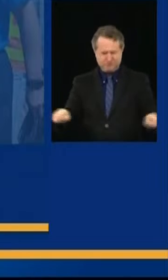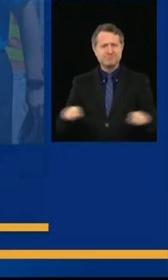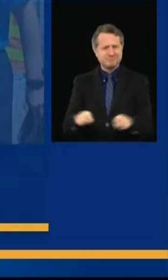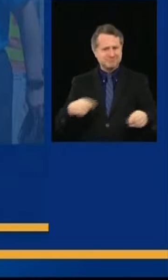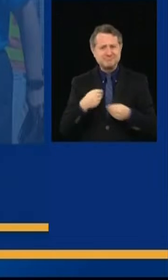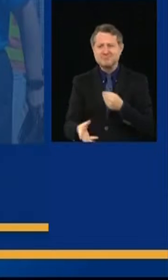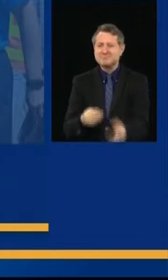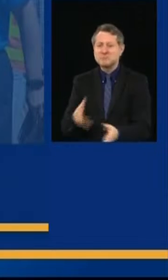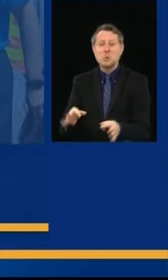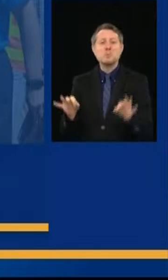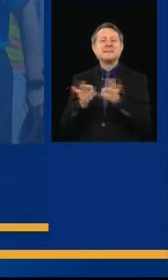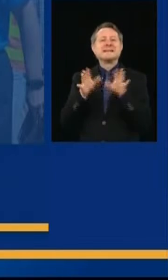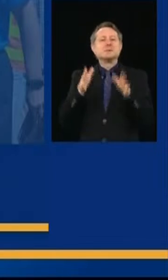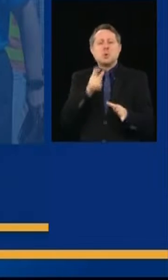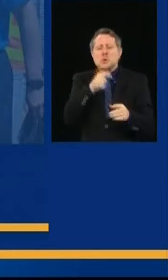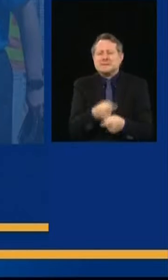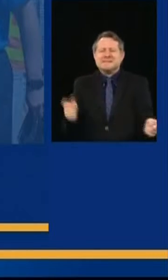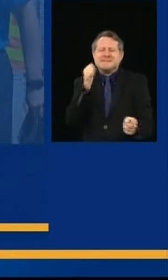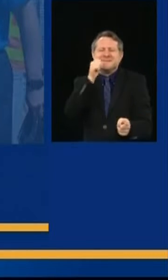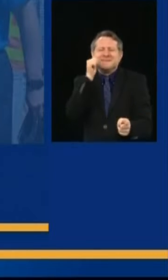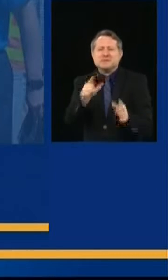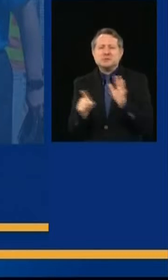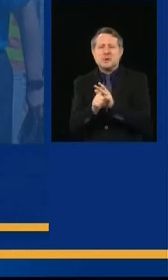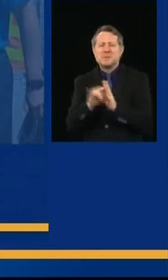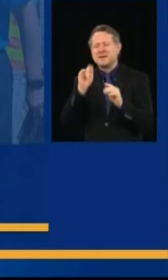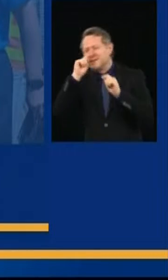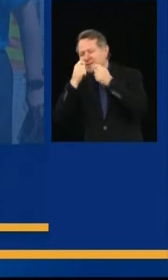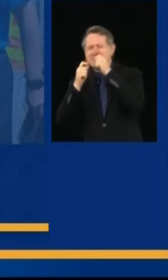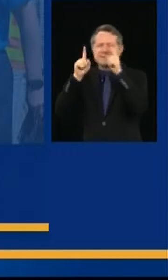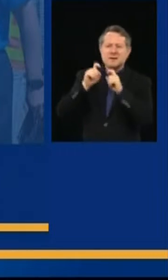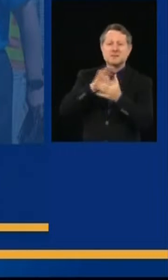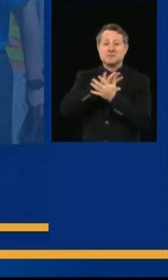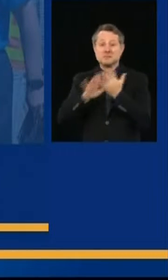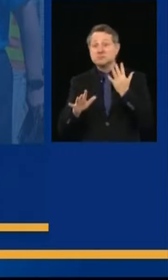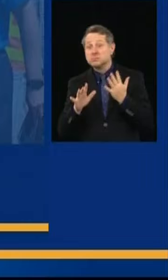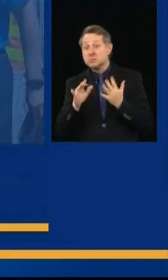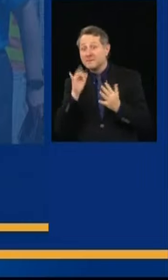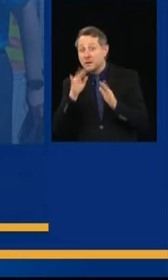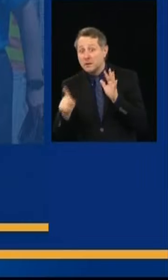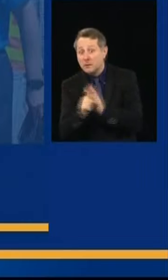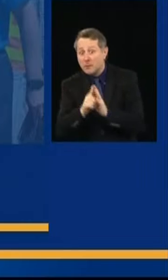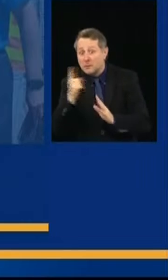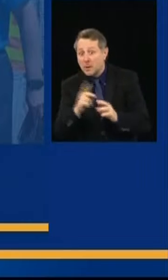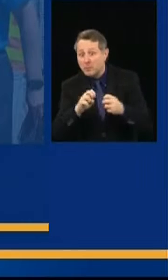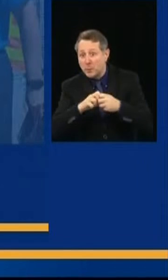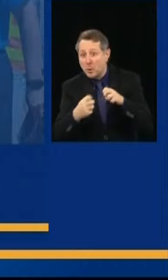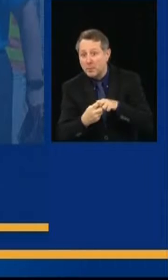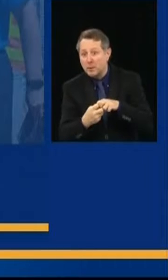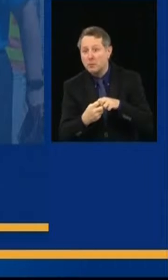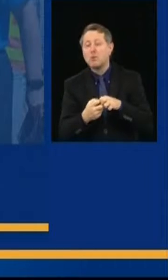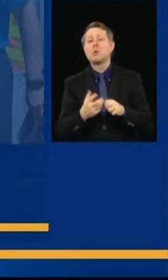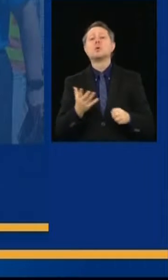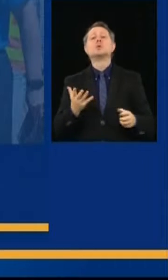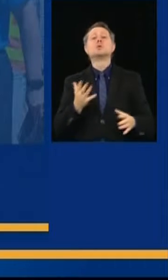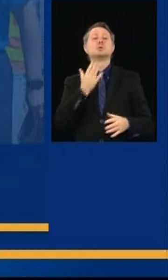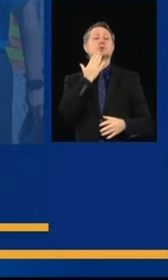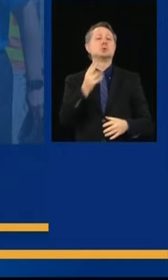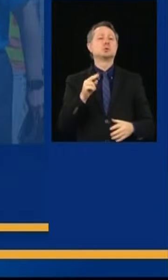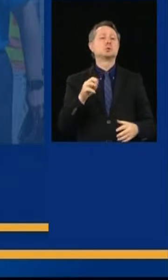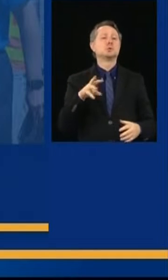see if we have a problem anywhere. And good news has